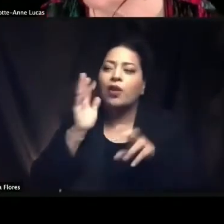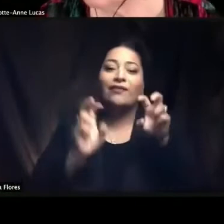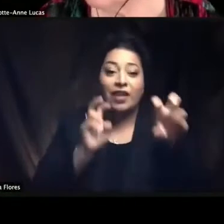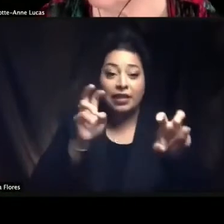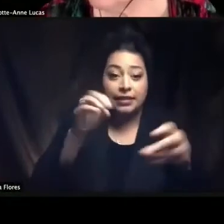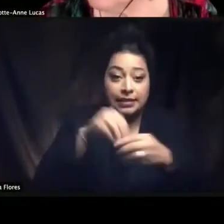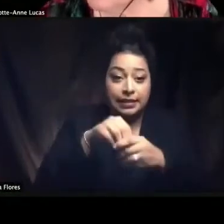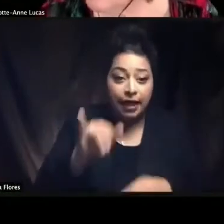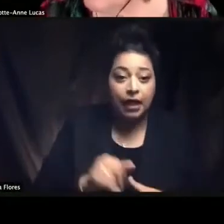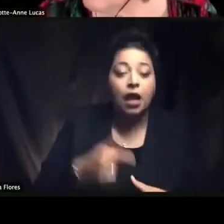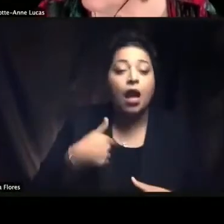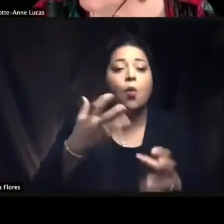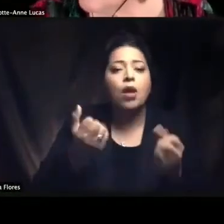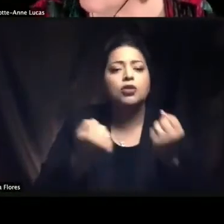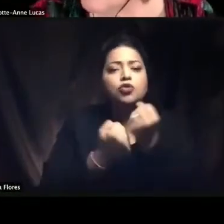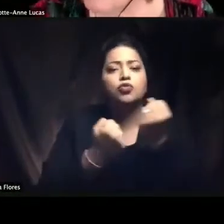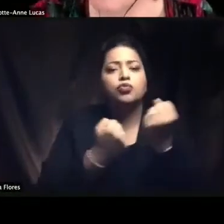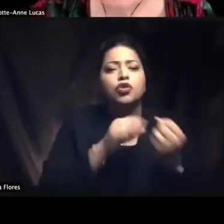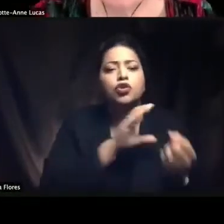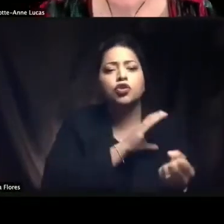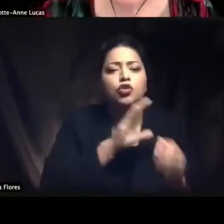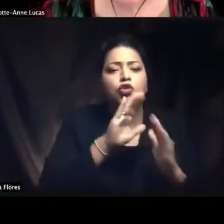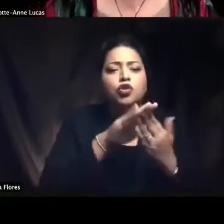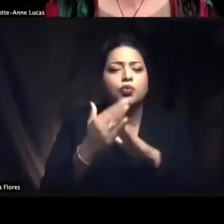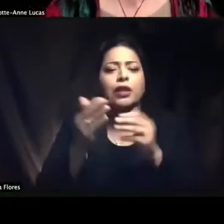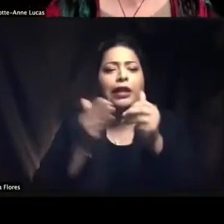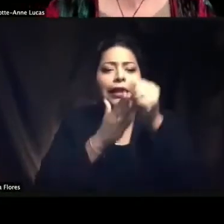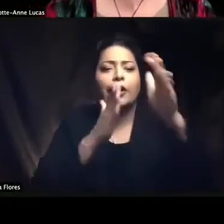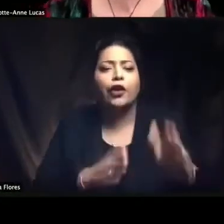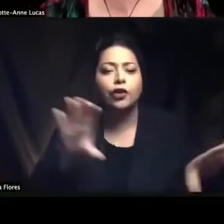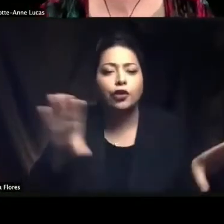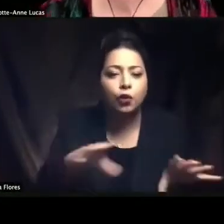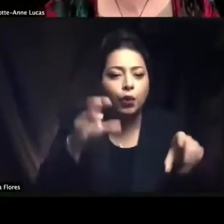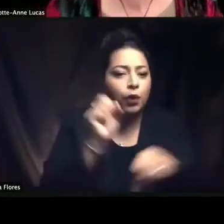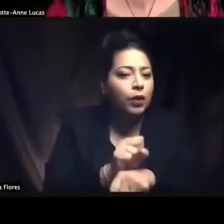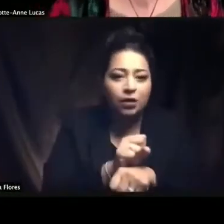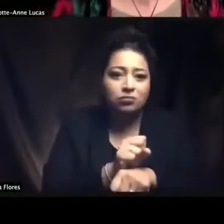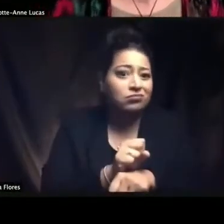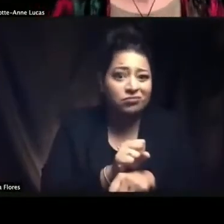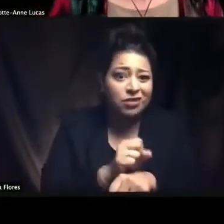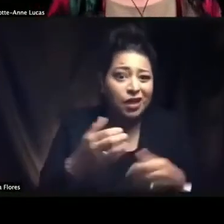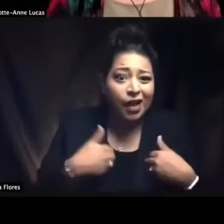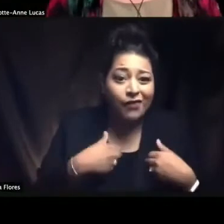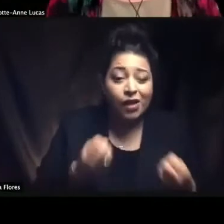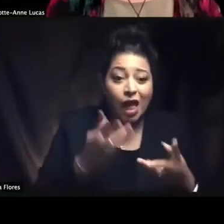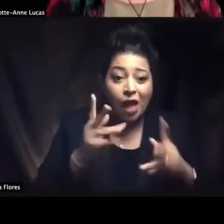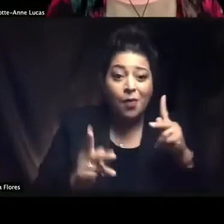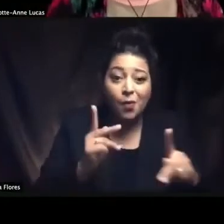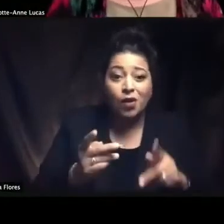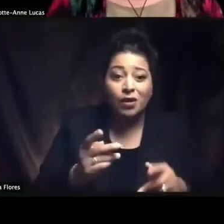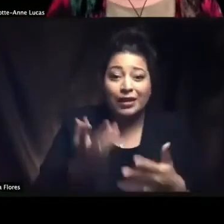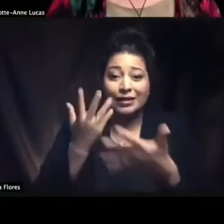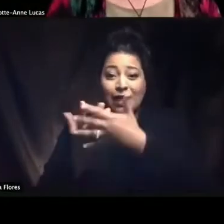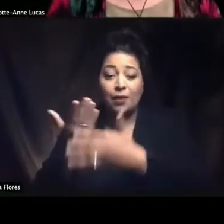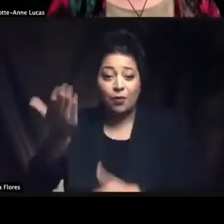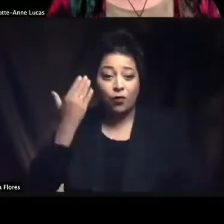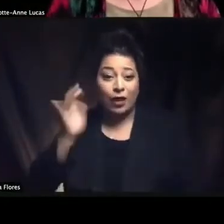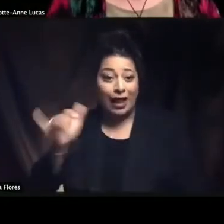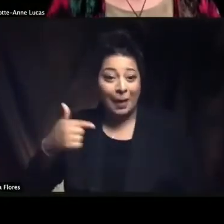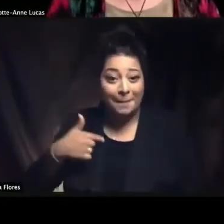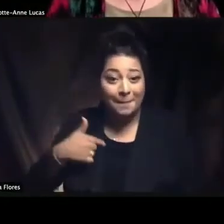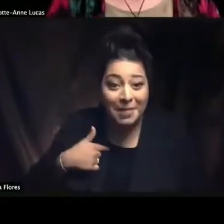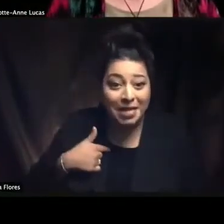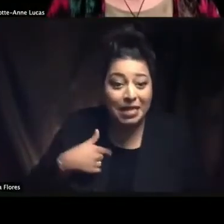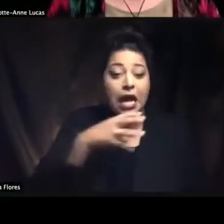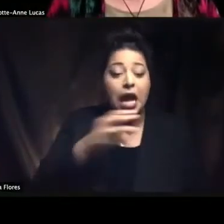to support community leaders that are in on the ground doing the work. You have a lot of formerly incarcerated people like myself and other people out there